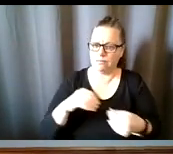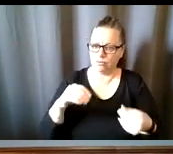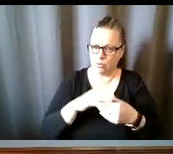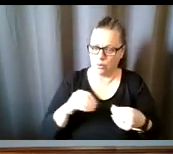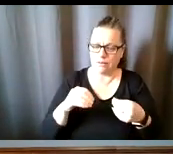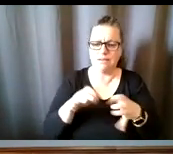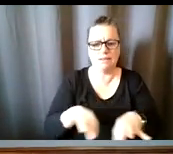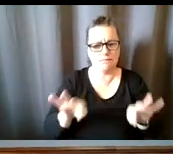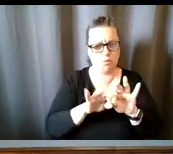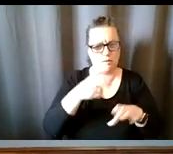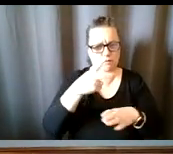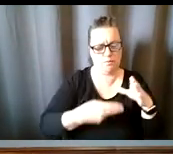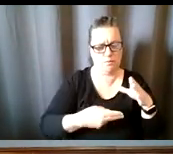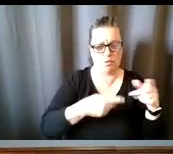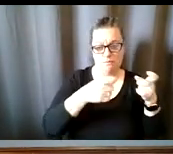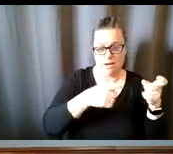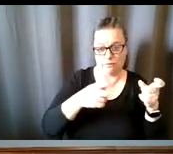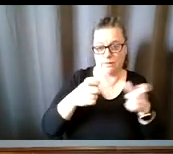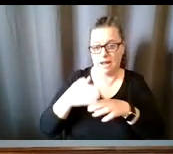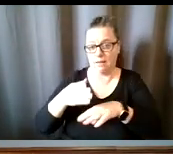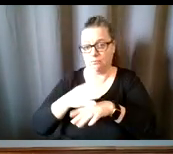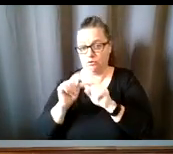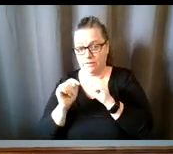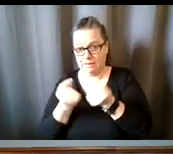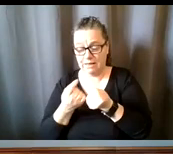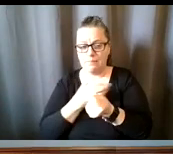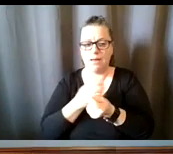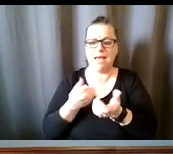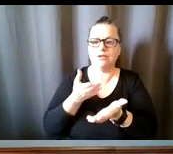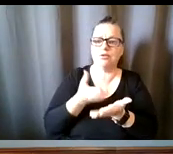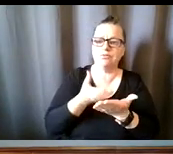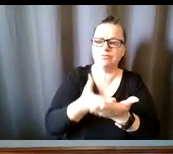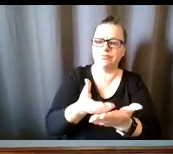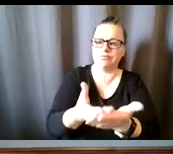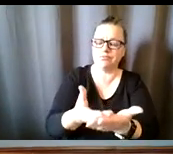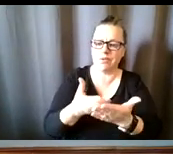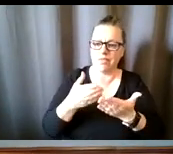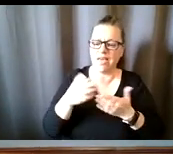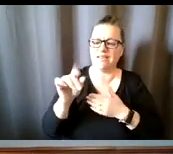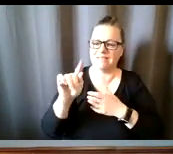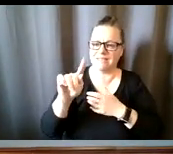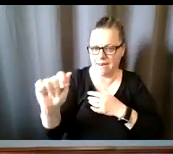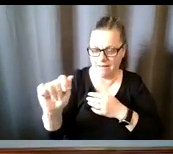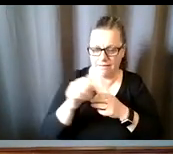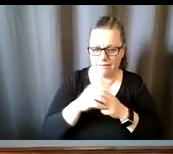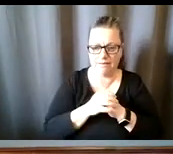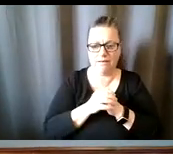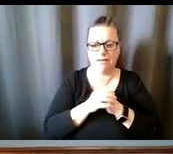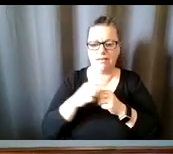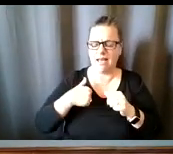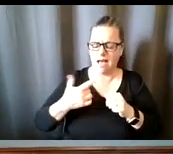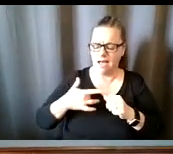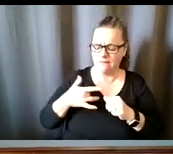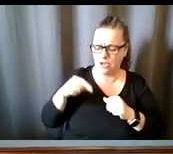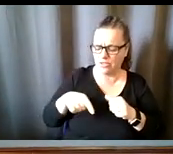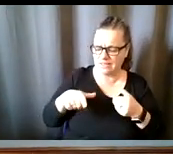the improvement team. And then it helps us to quantify qualitative data. And qualitative data are those things like, I feel this way.